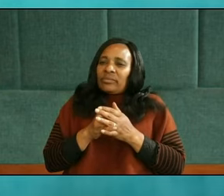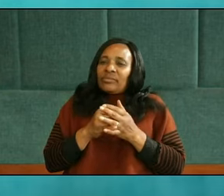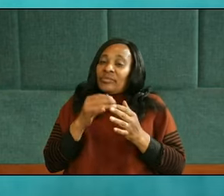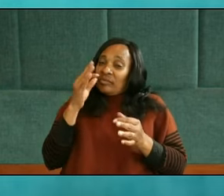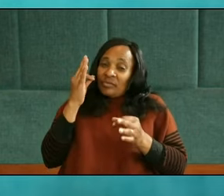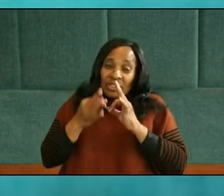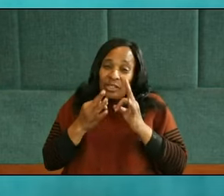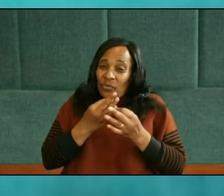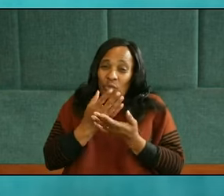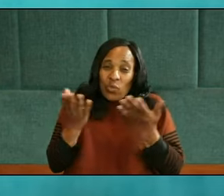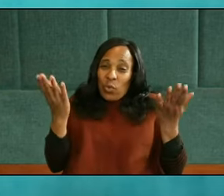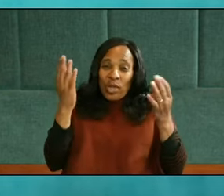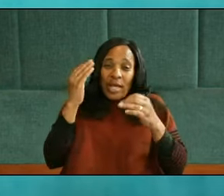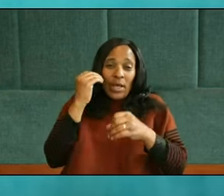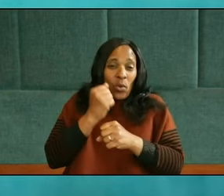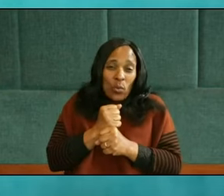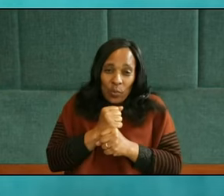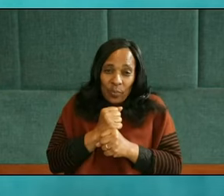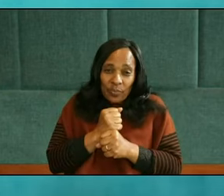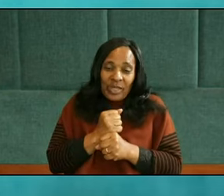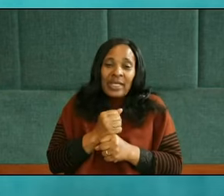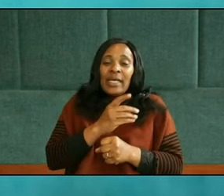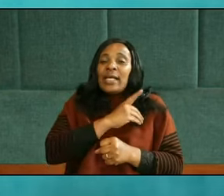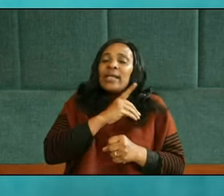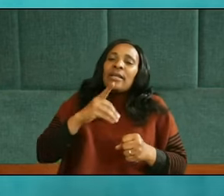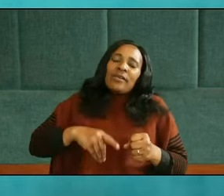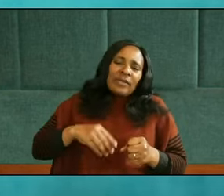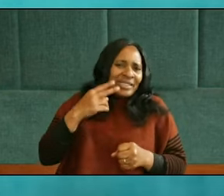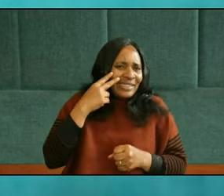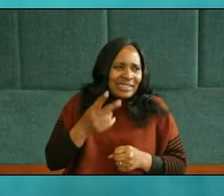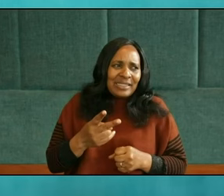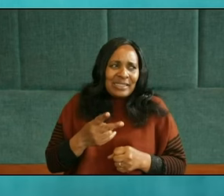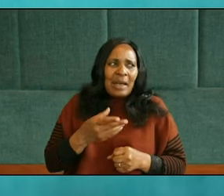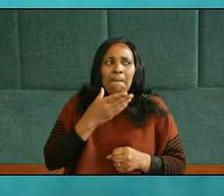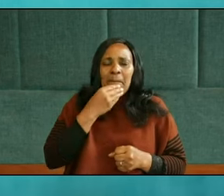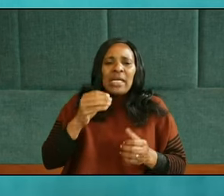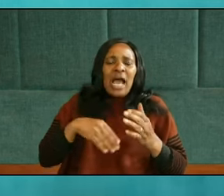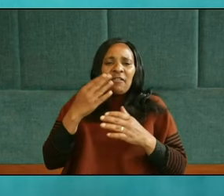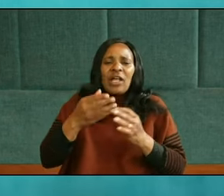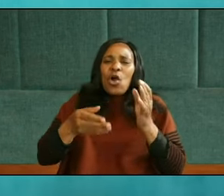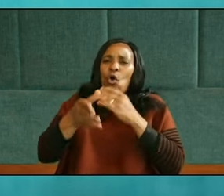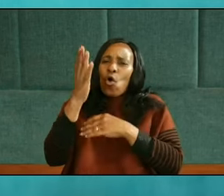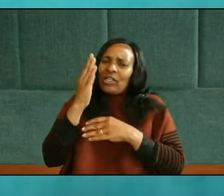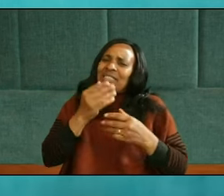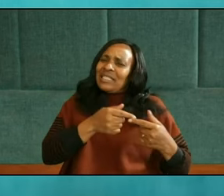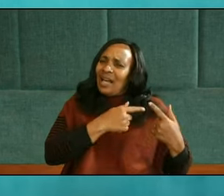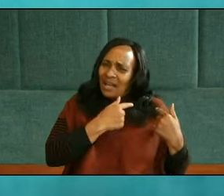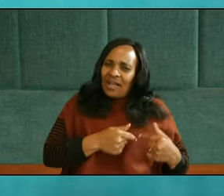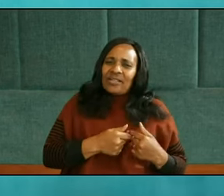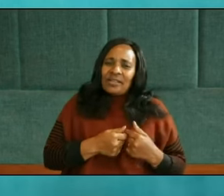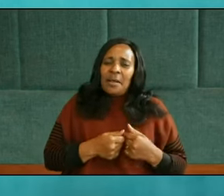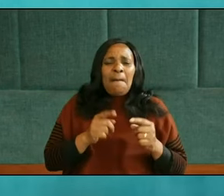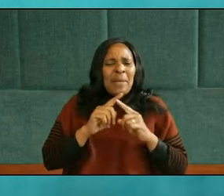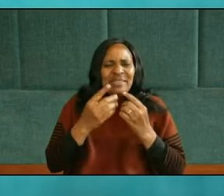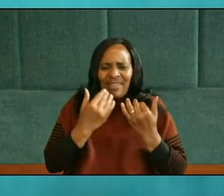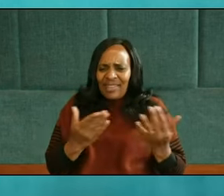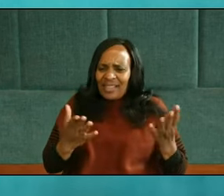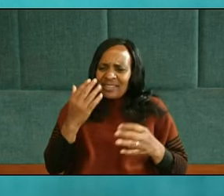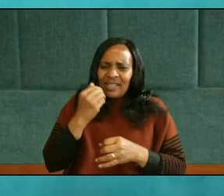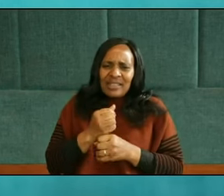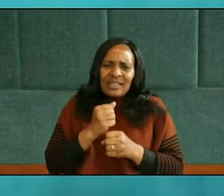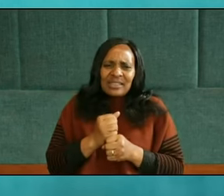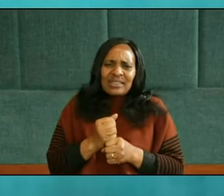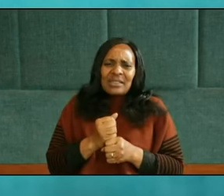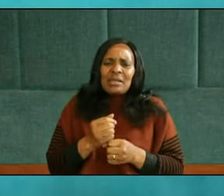matter what we do, look at David. David was the man after God's own heart. Yet there are things he did that